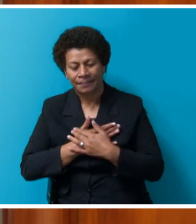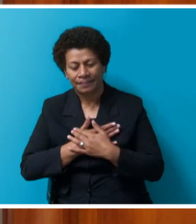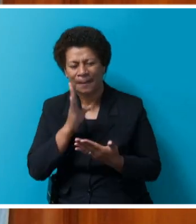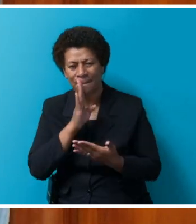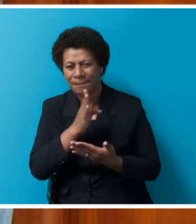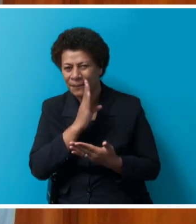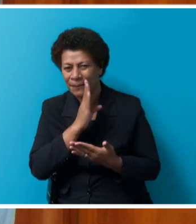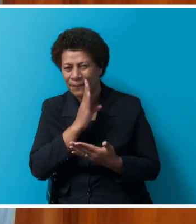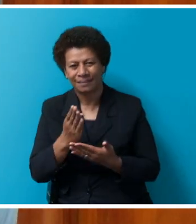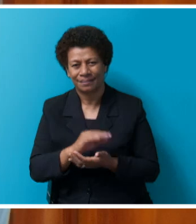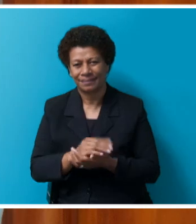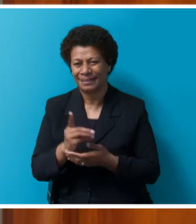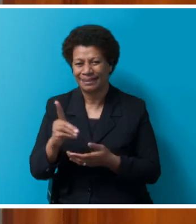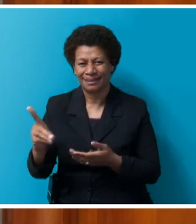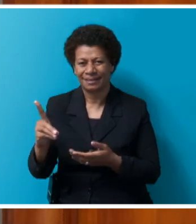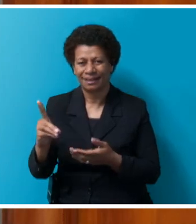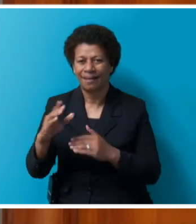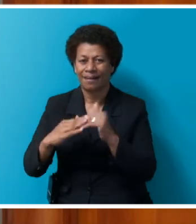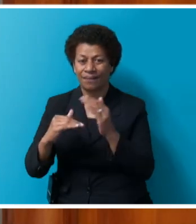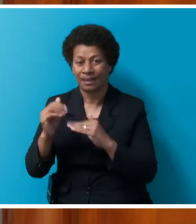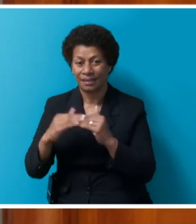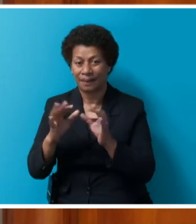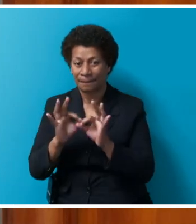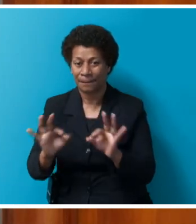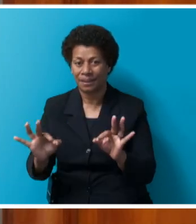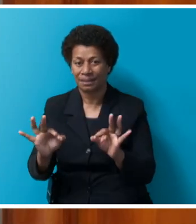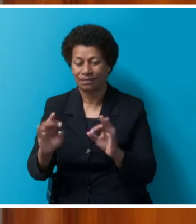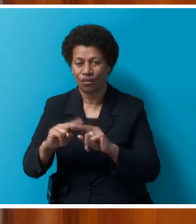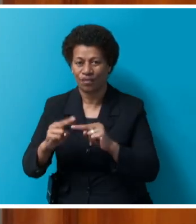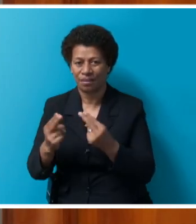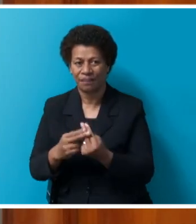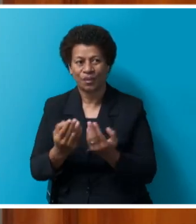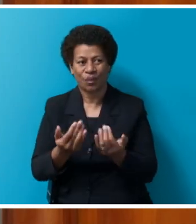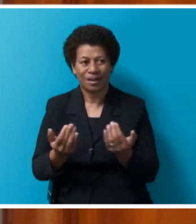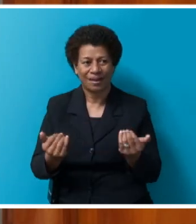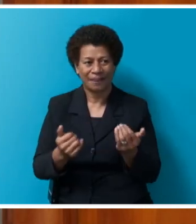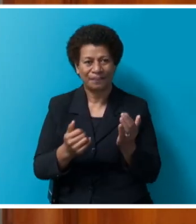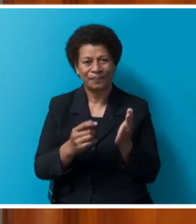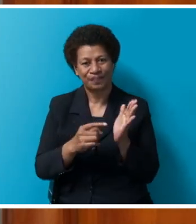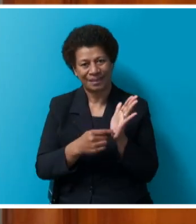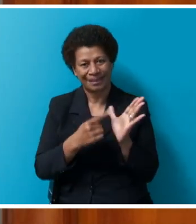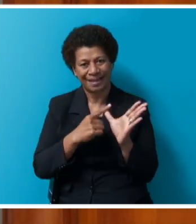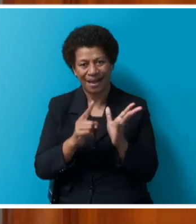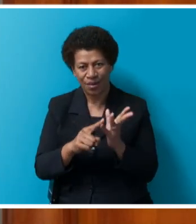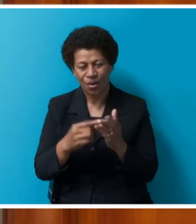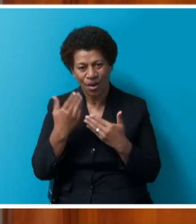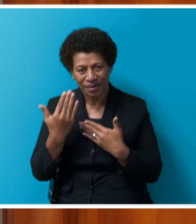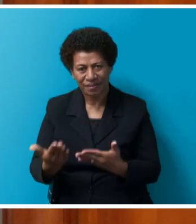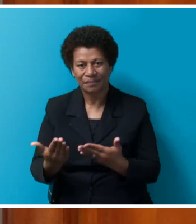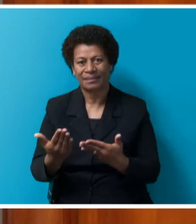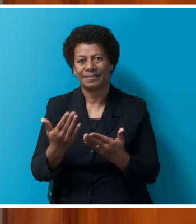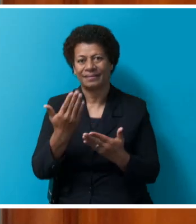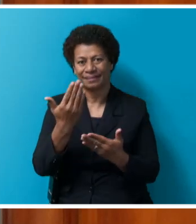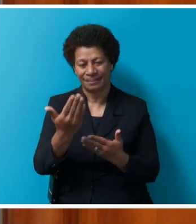comfort and peace for his family. I welcome my Tau, Honourable Inosi Kurindrani, back to Parliament. It